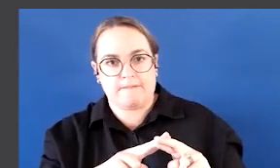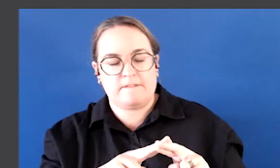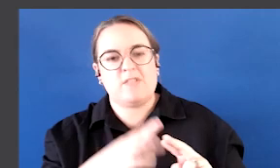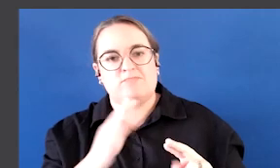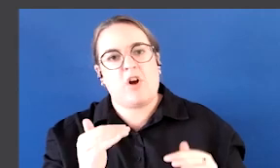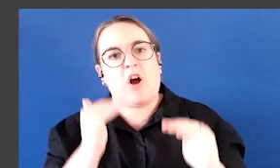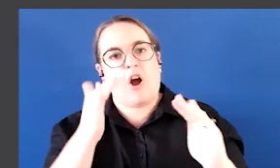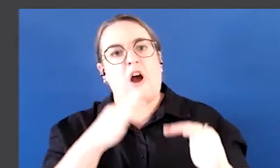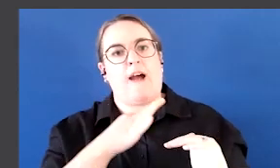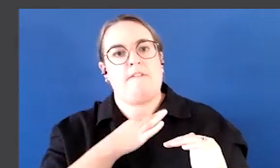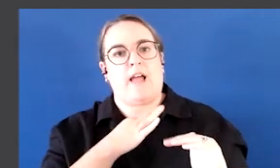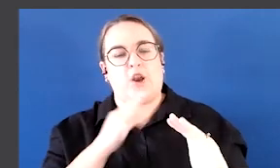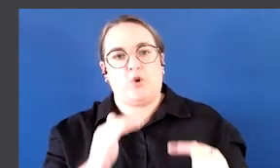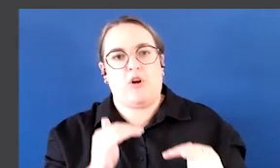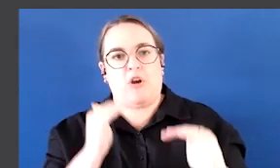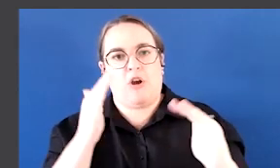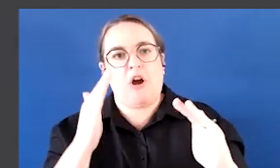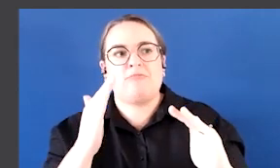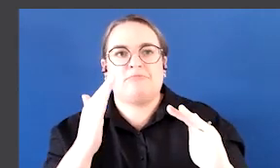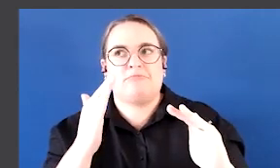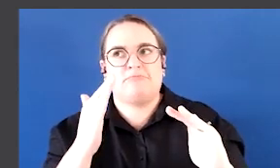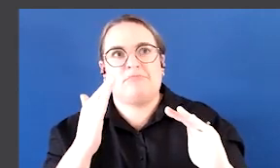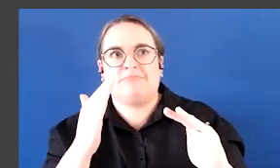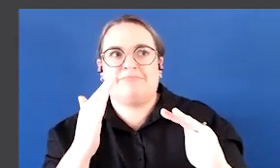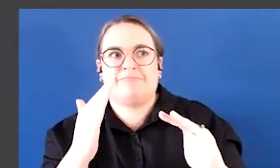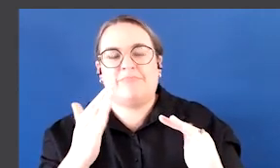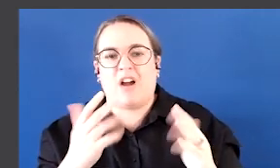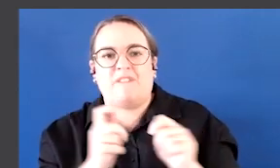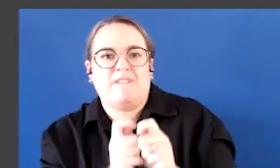DTF-led high-value, high-risk framework.